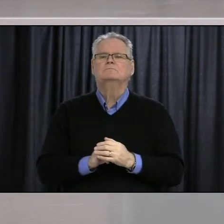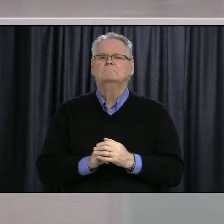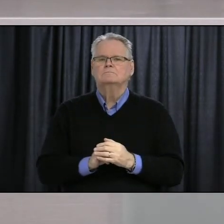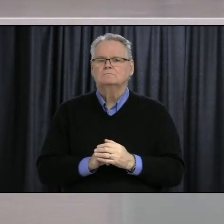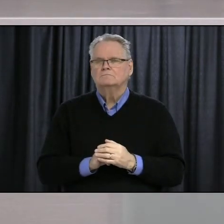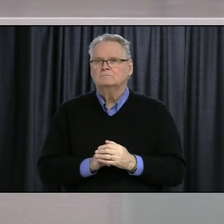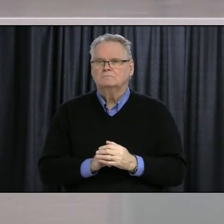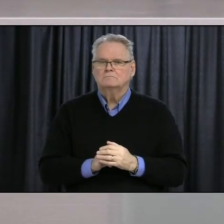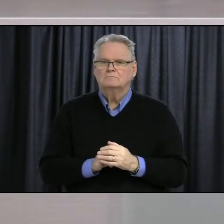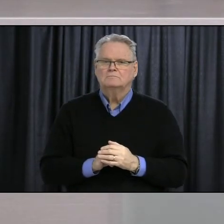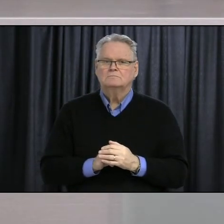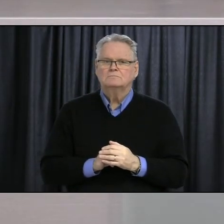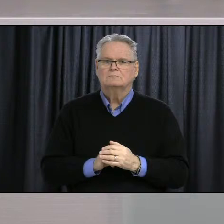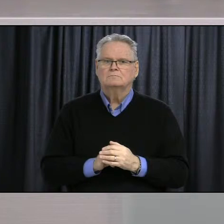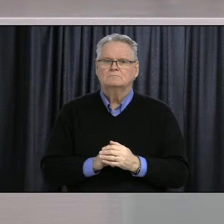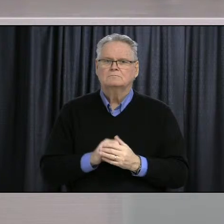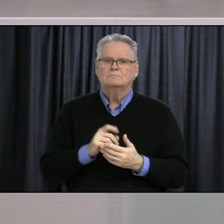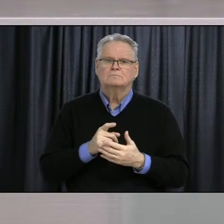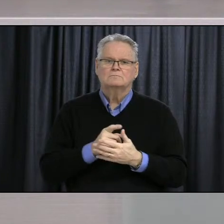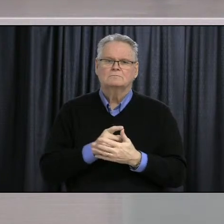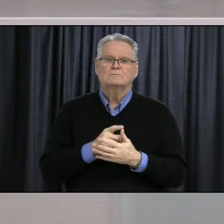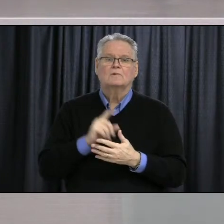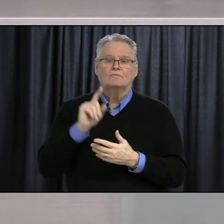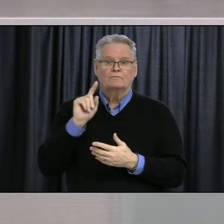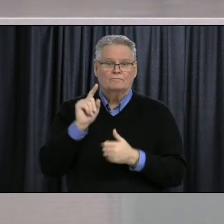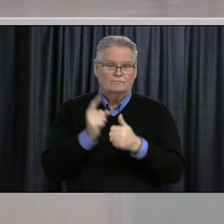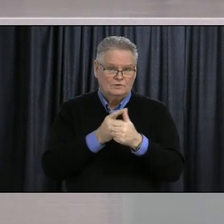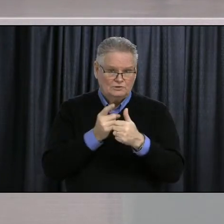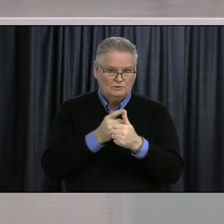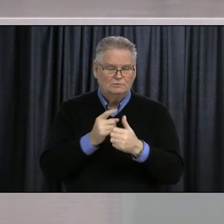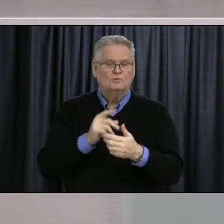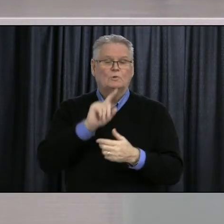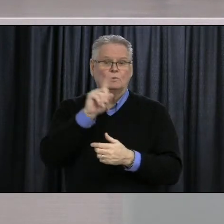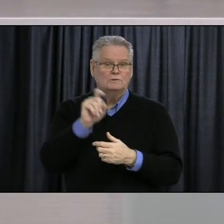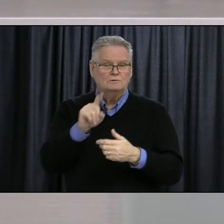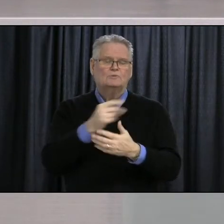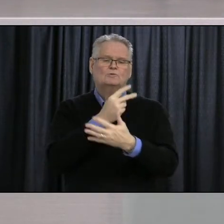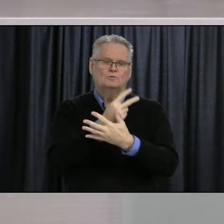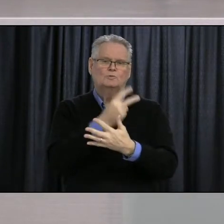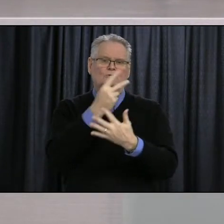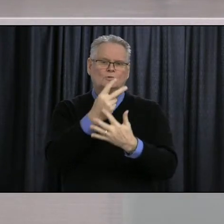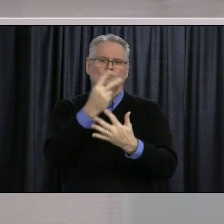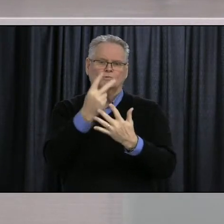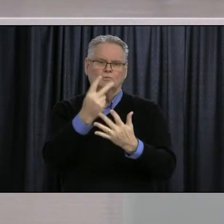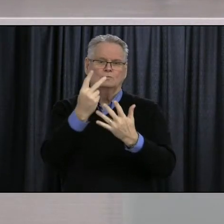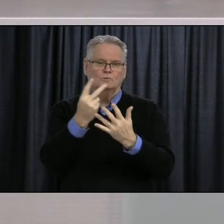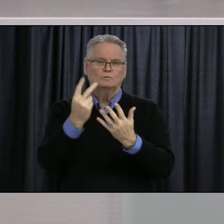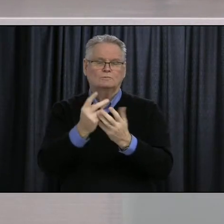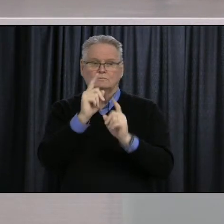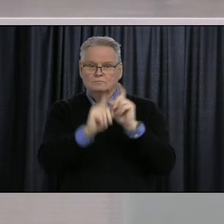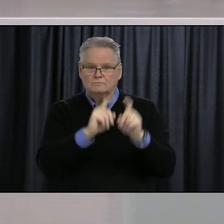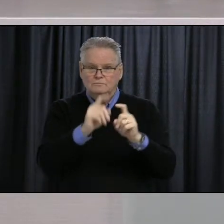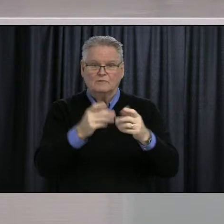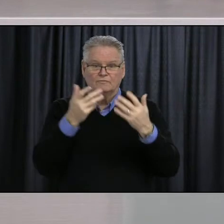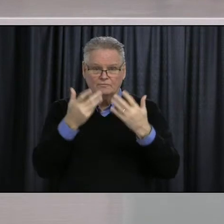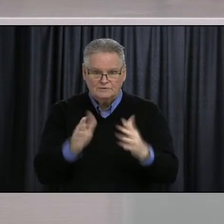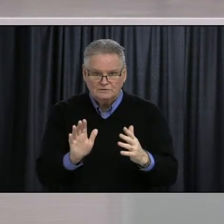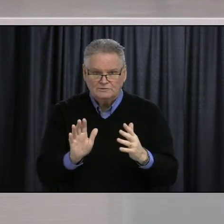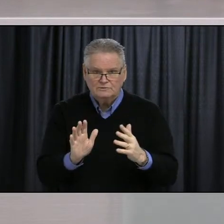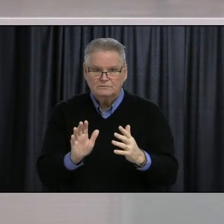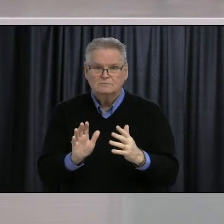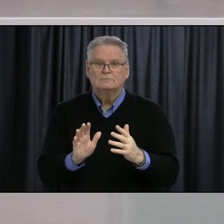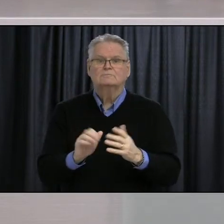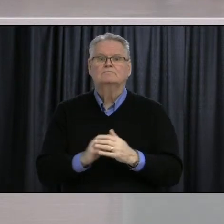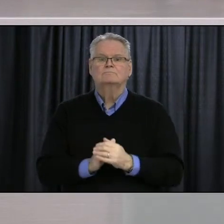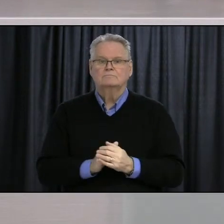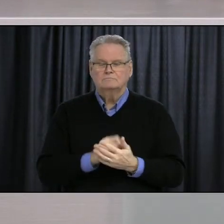have the opportunity to ask 1 question and 1 follow-up per round. Following this, I will ask each reporter if they have 1 final question. Our